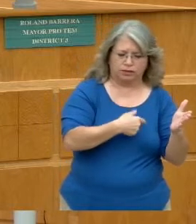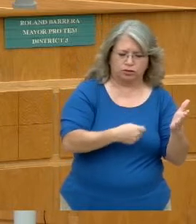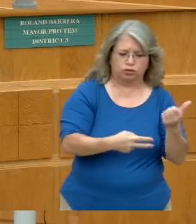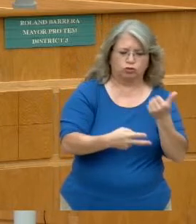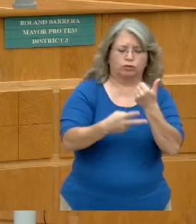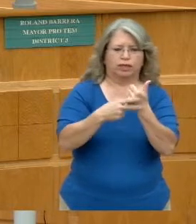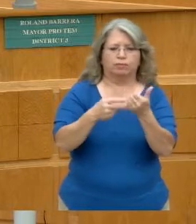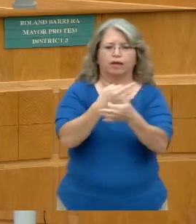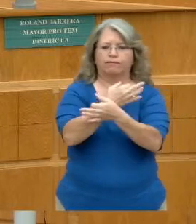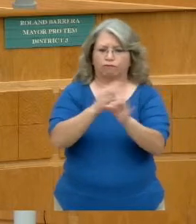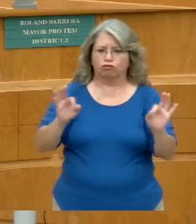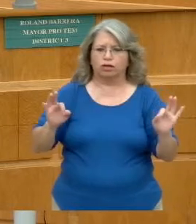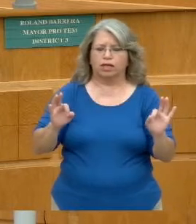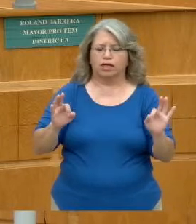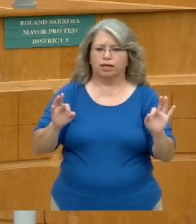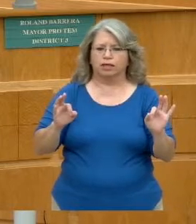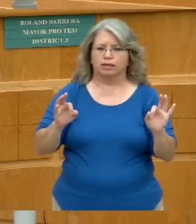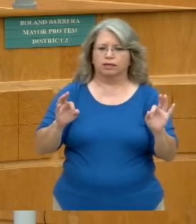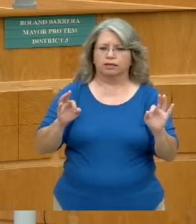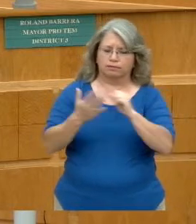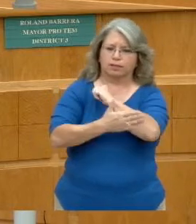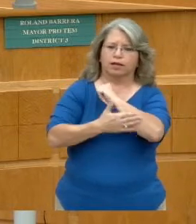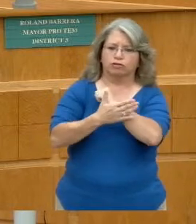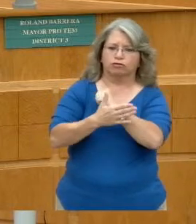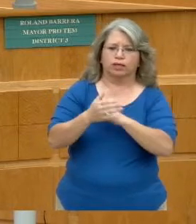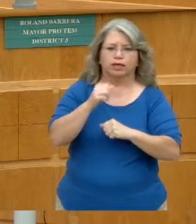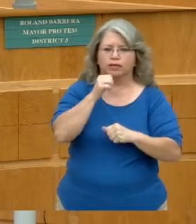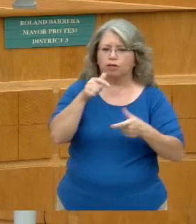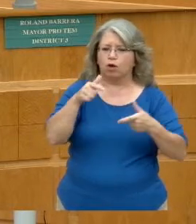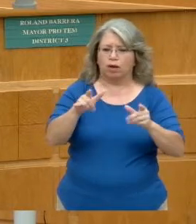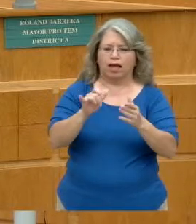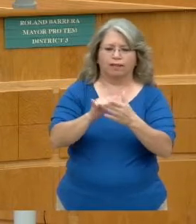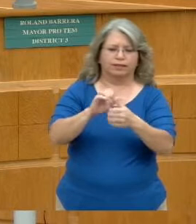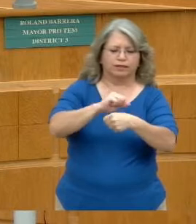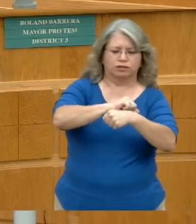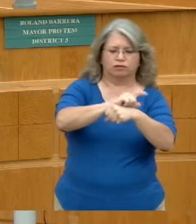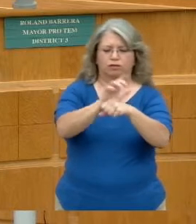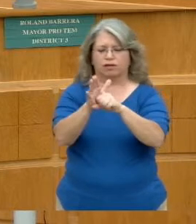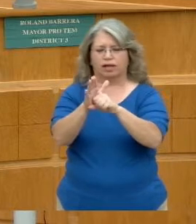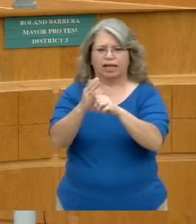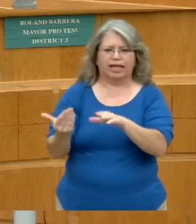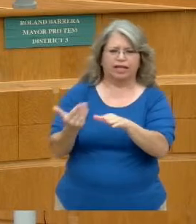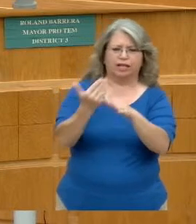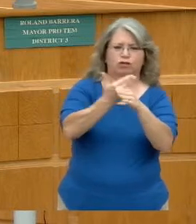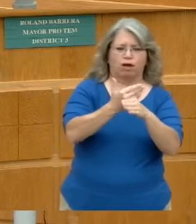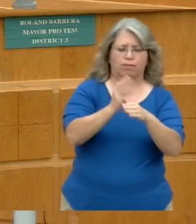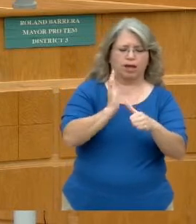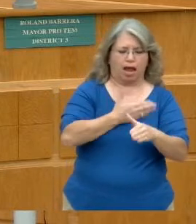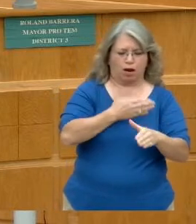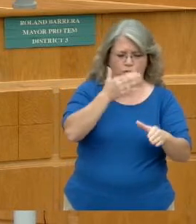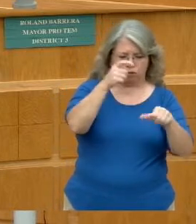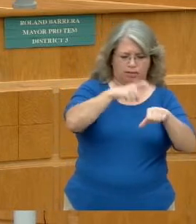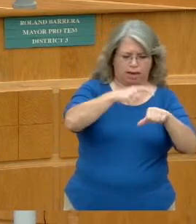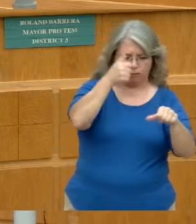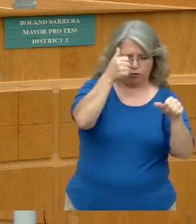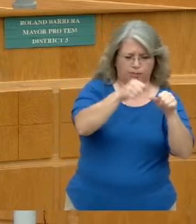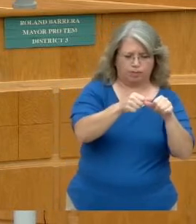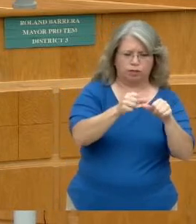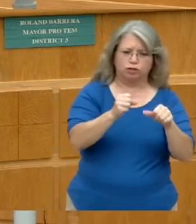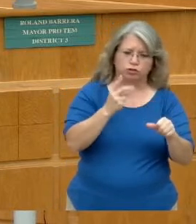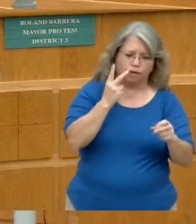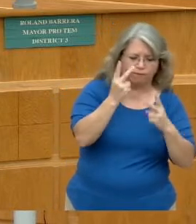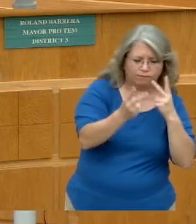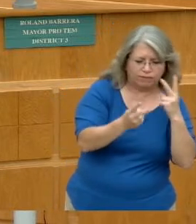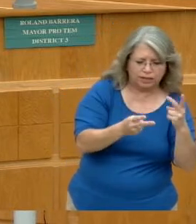allow COVID-19 to interrupt that remembrance. So visit the grave of fallen soldiers,